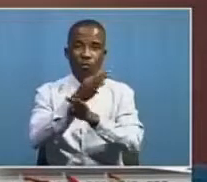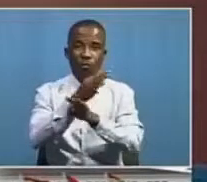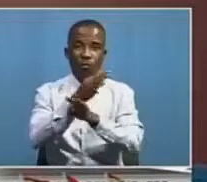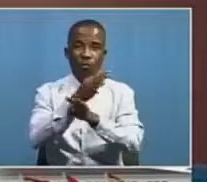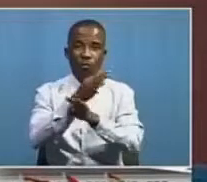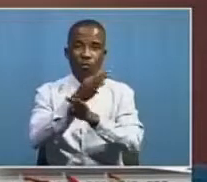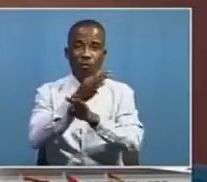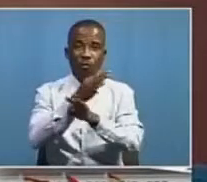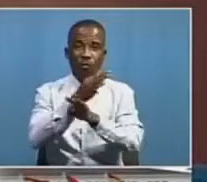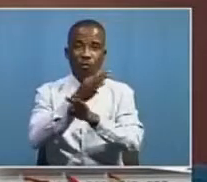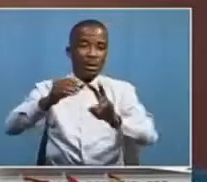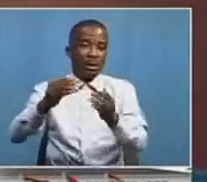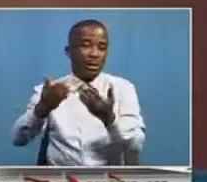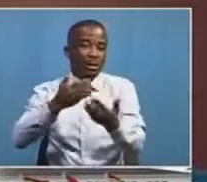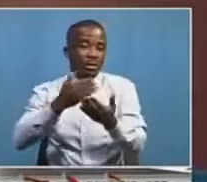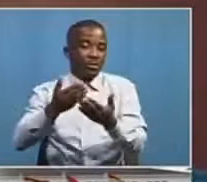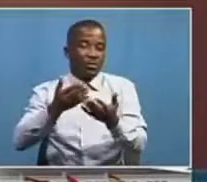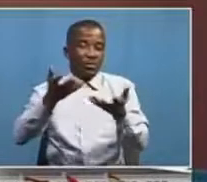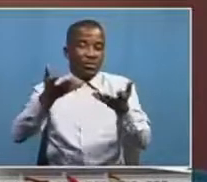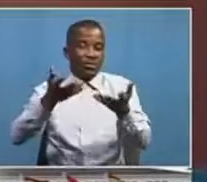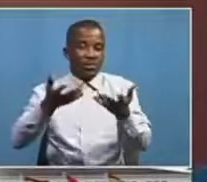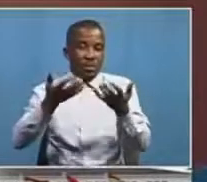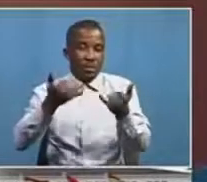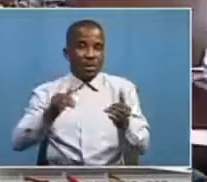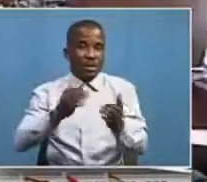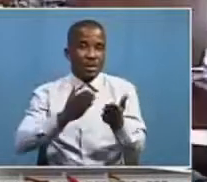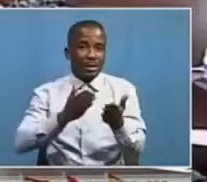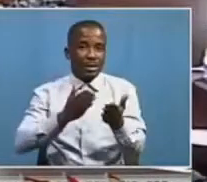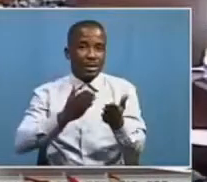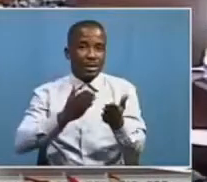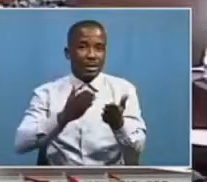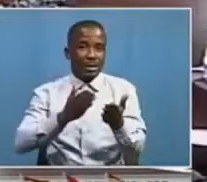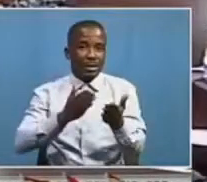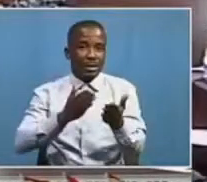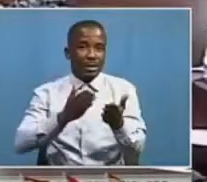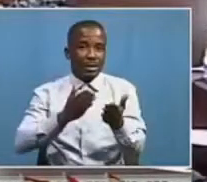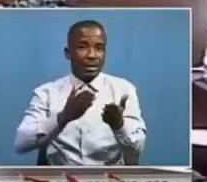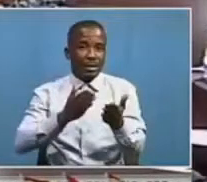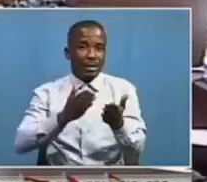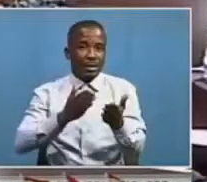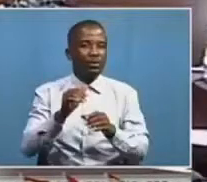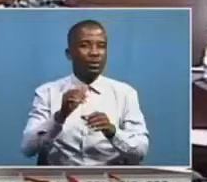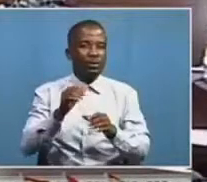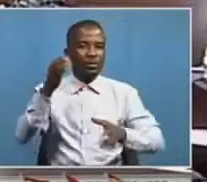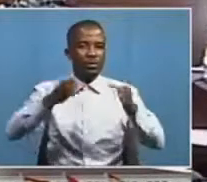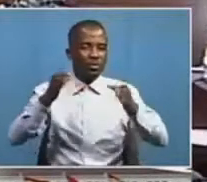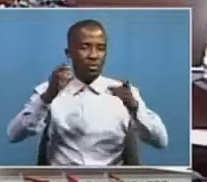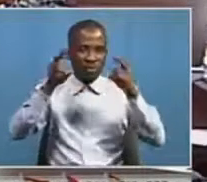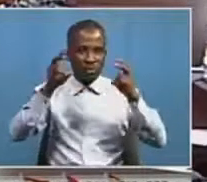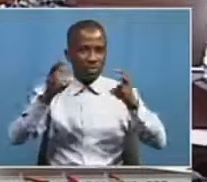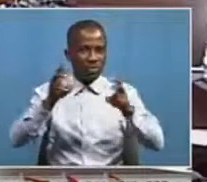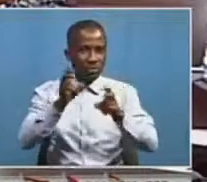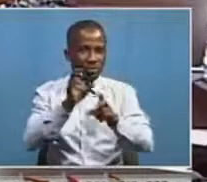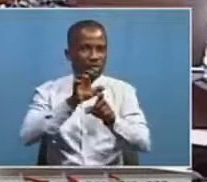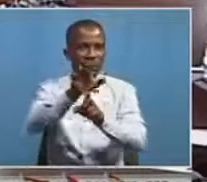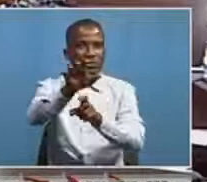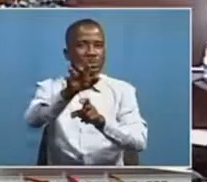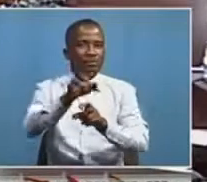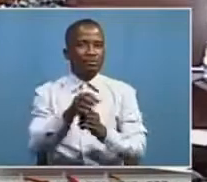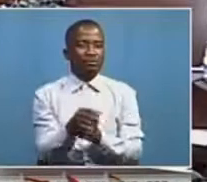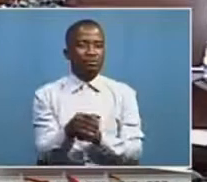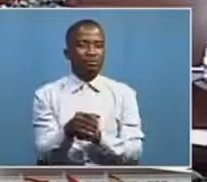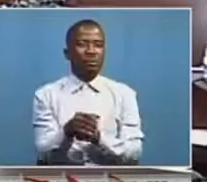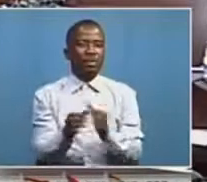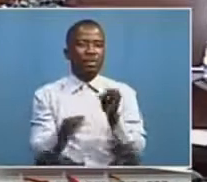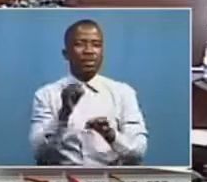and conditions are created for the realization of that right, it is not the business of the court to aid the indolent. If